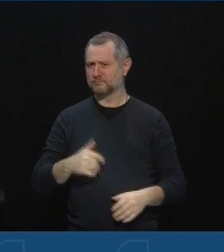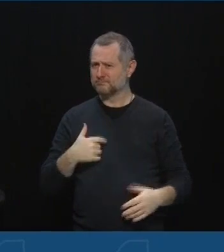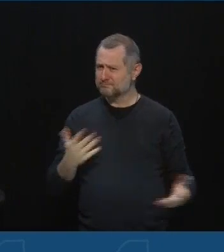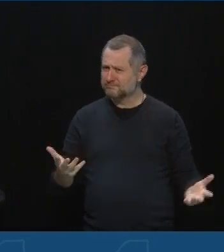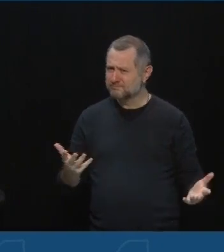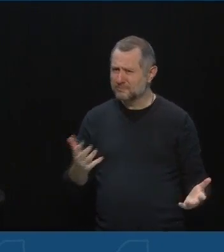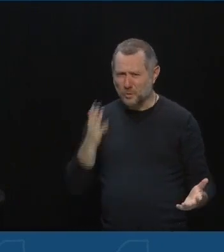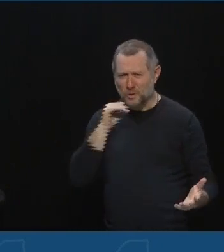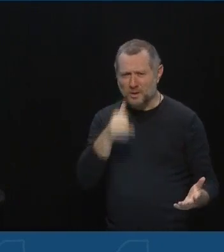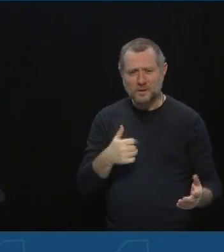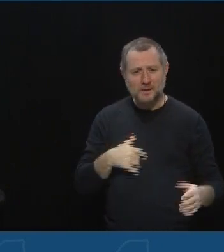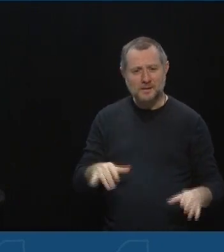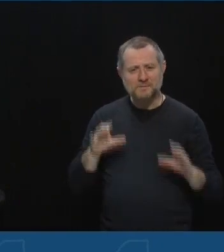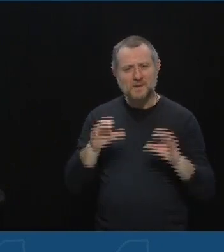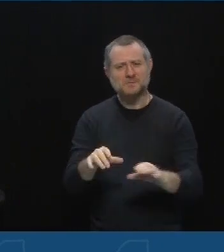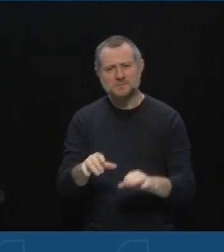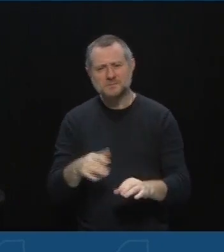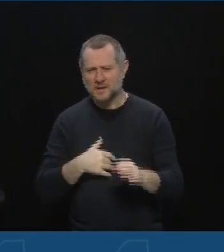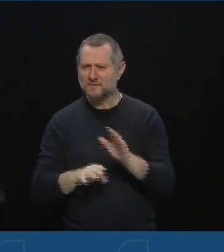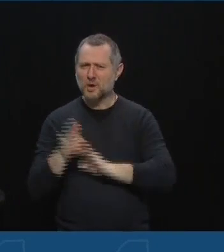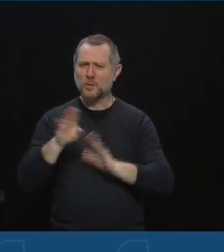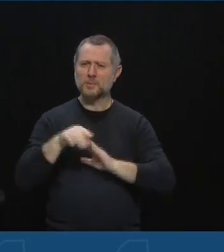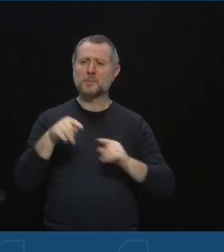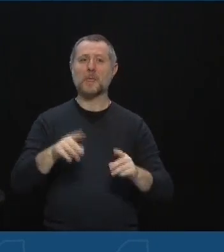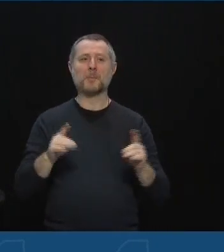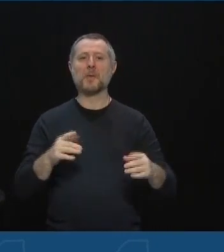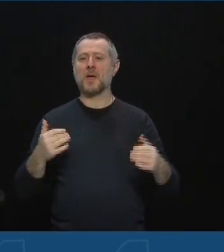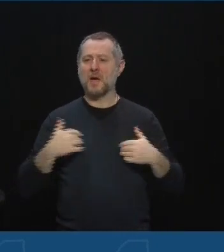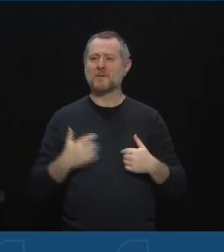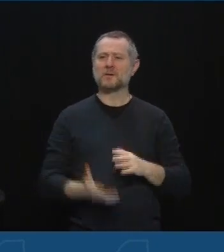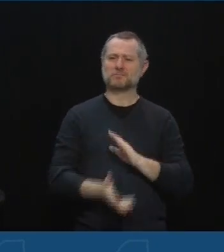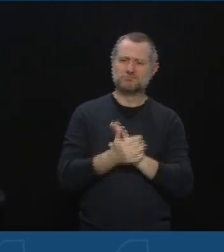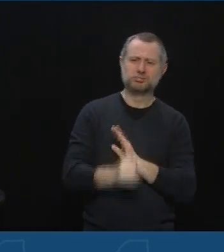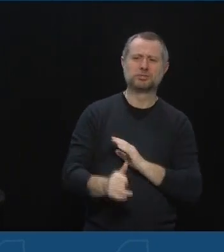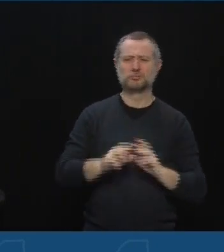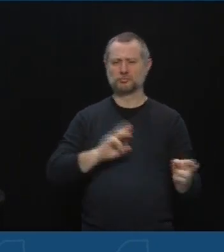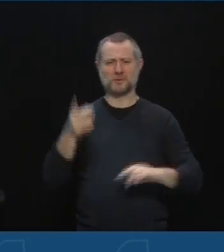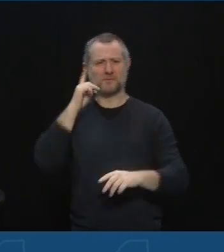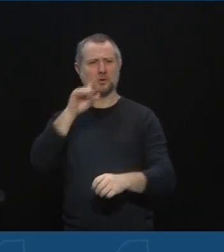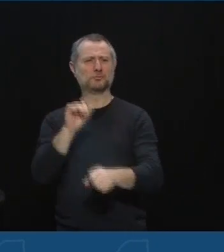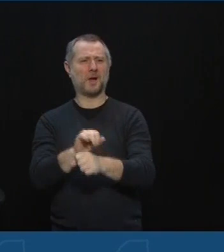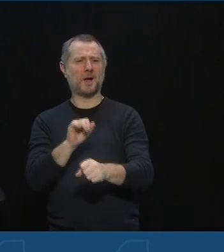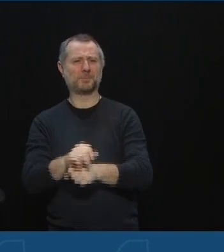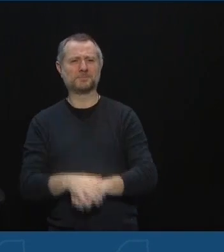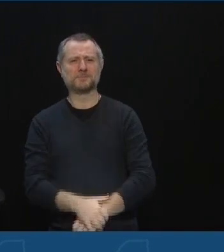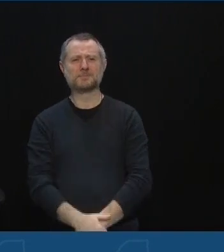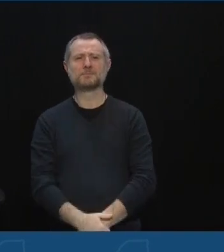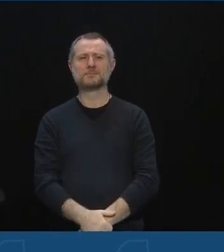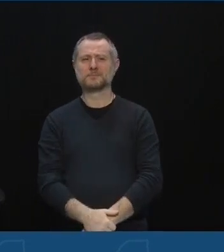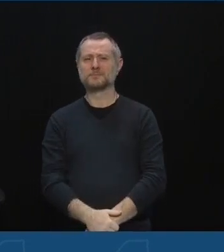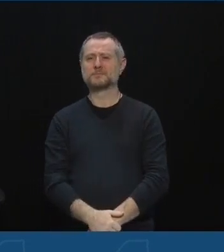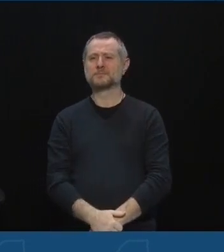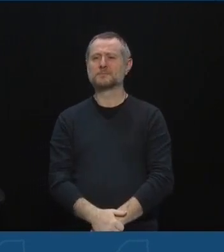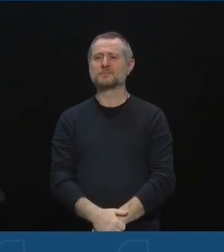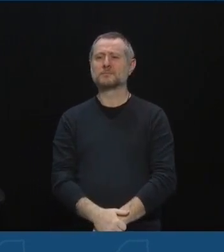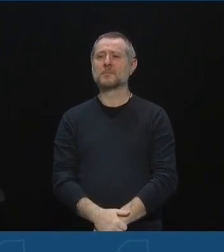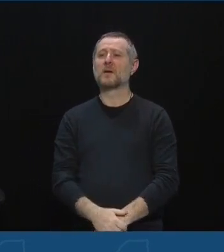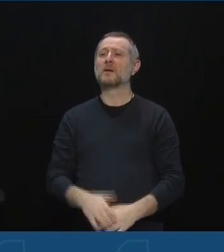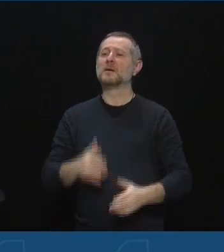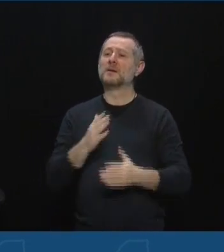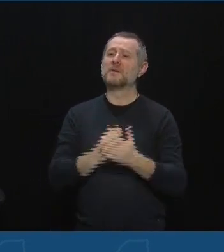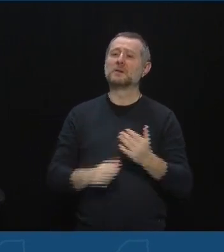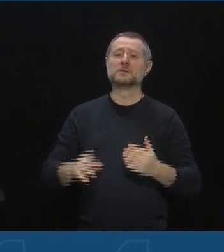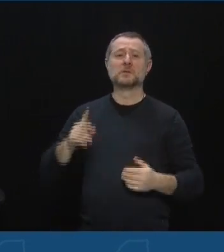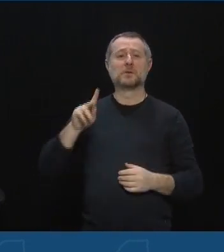in our workforce development programs so people are trained for the jobs of the future. Also, let's launch phase two of ROC